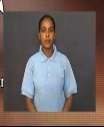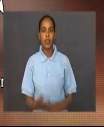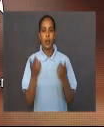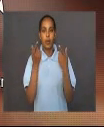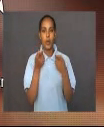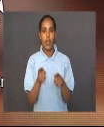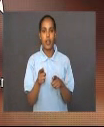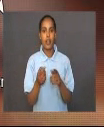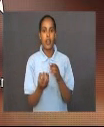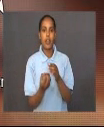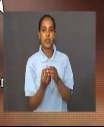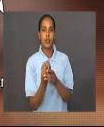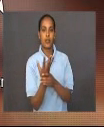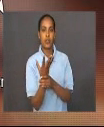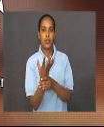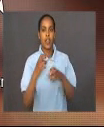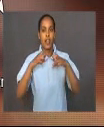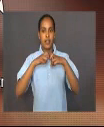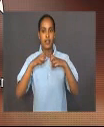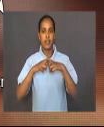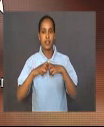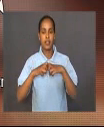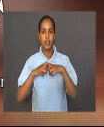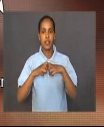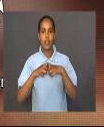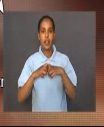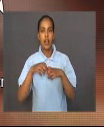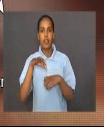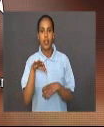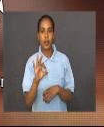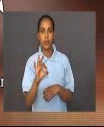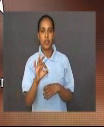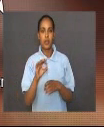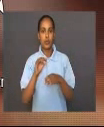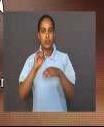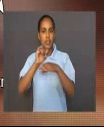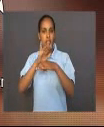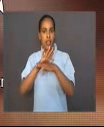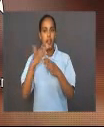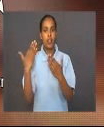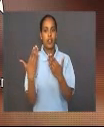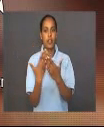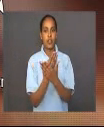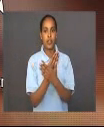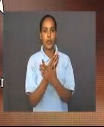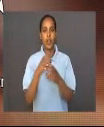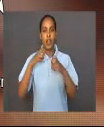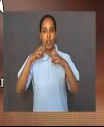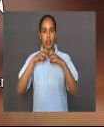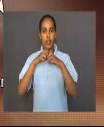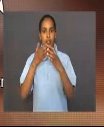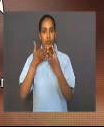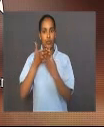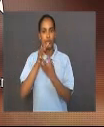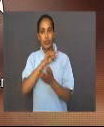when a source of electricity attempts to send new electrons